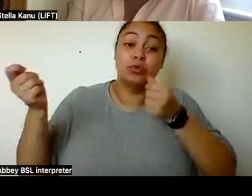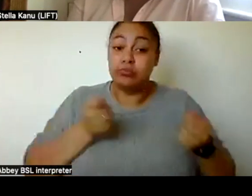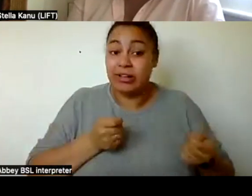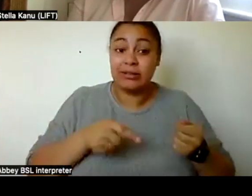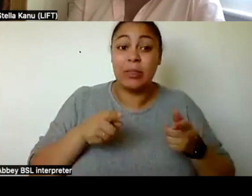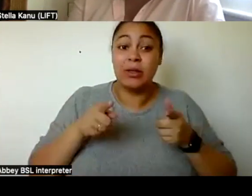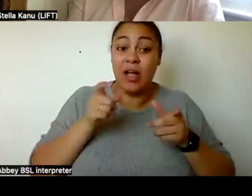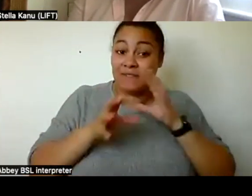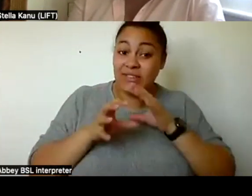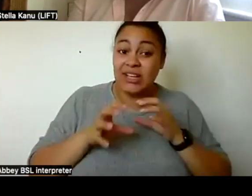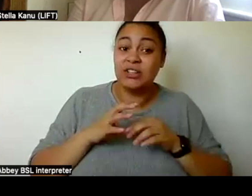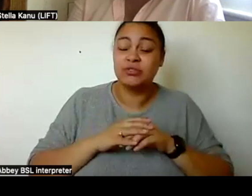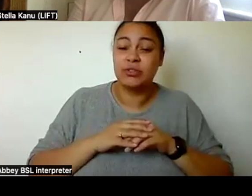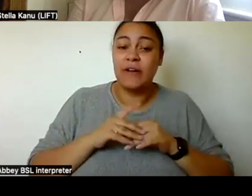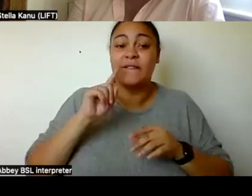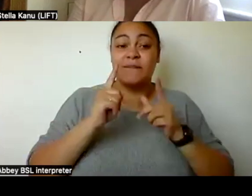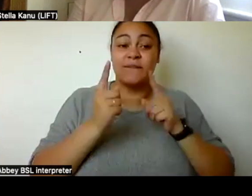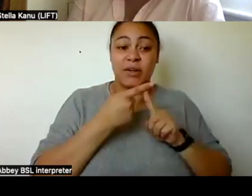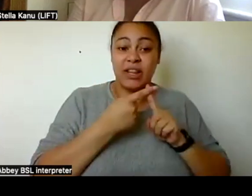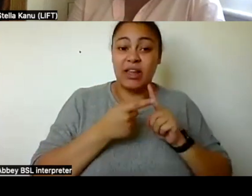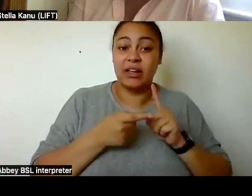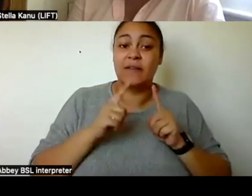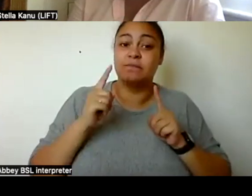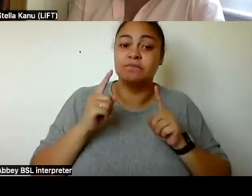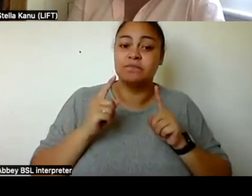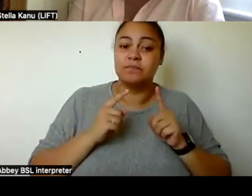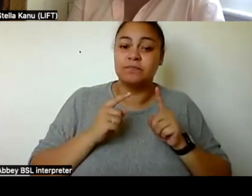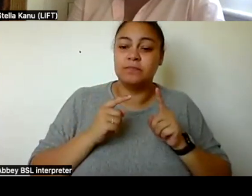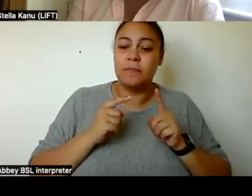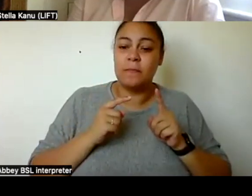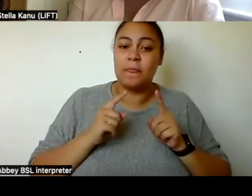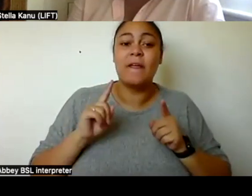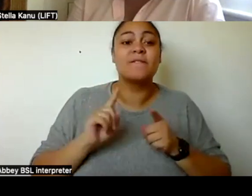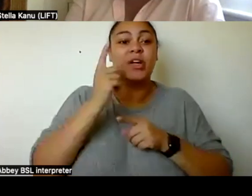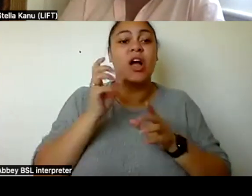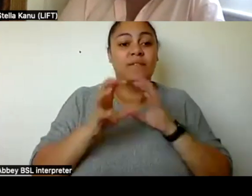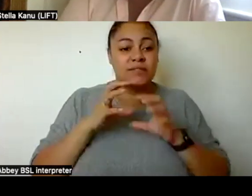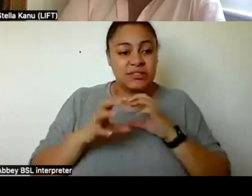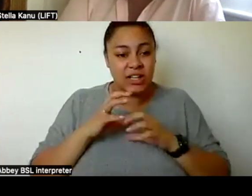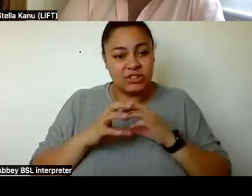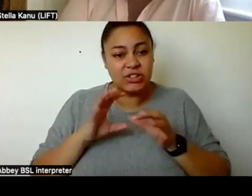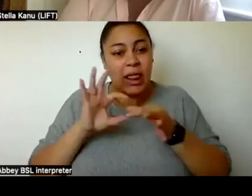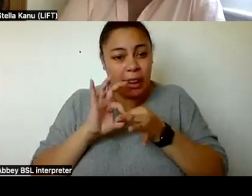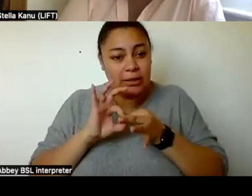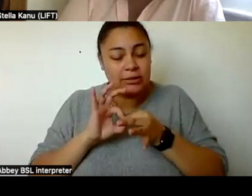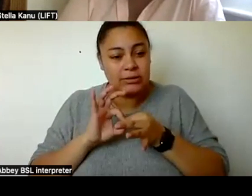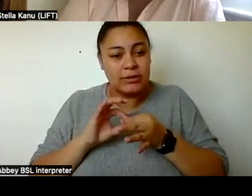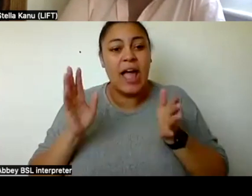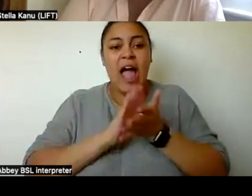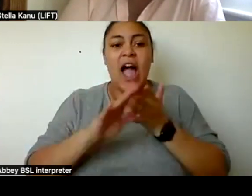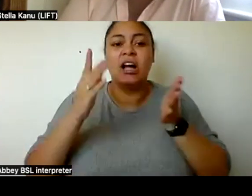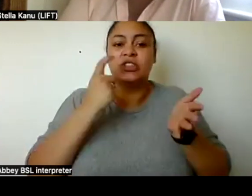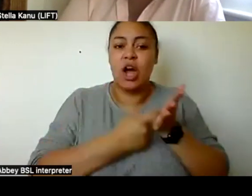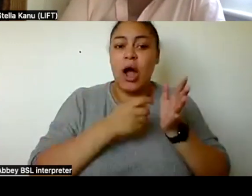this conversation. First of all, I wanted to make one that relates to our first conversation about HR